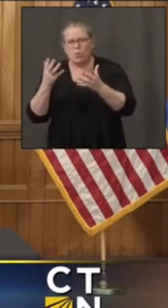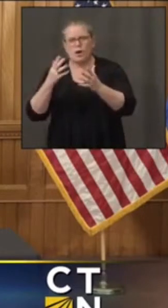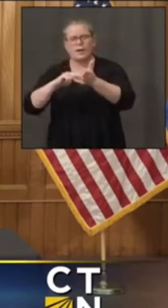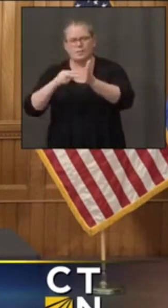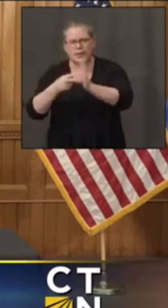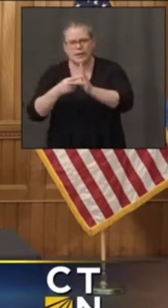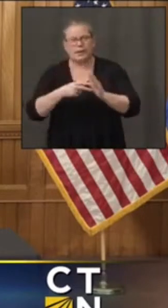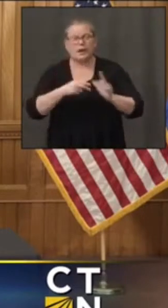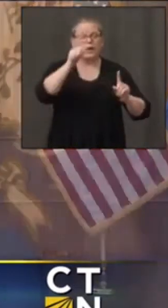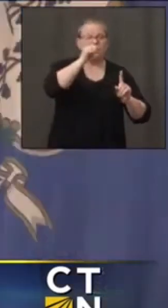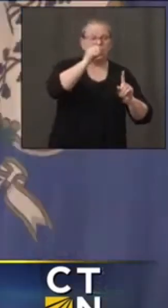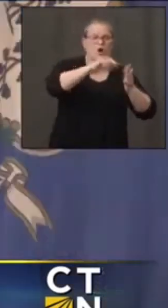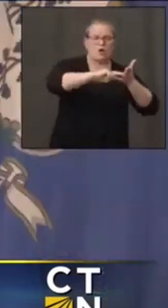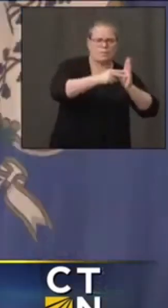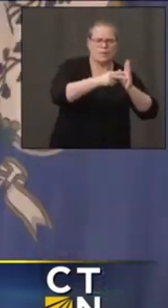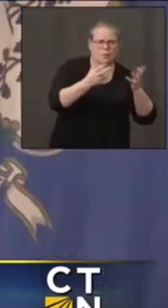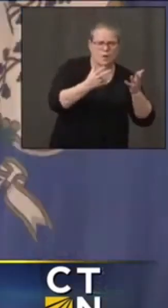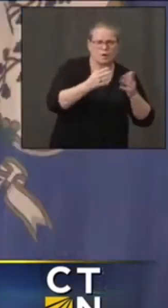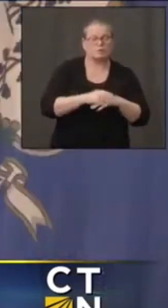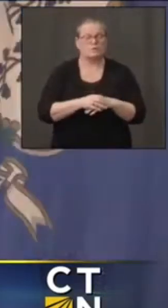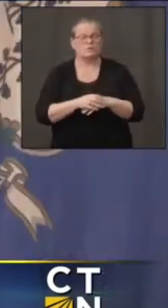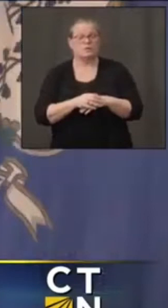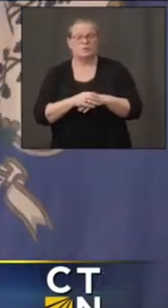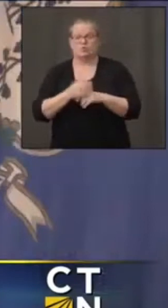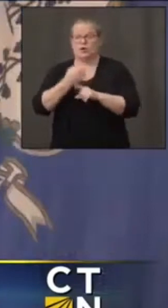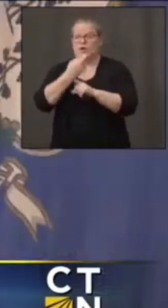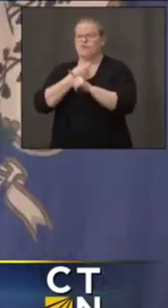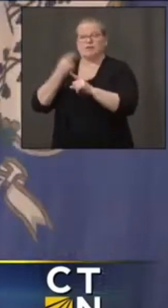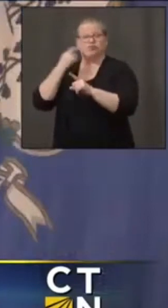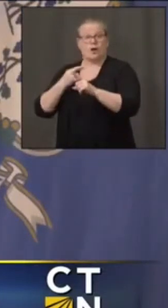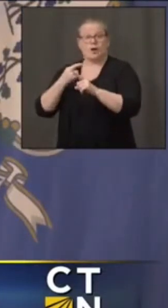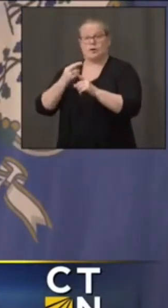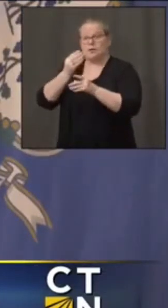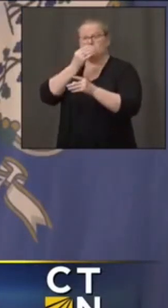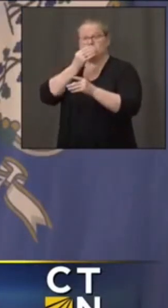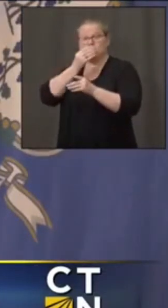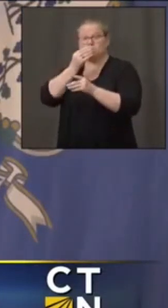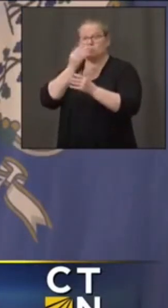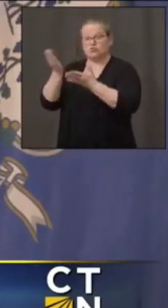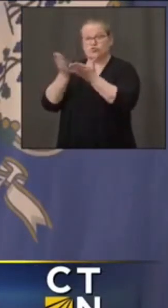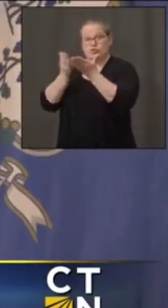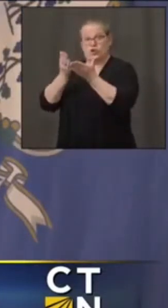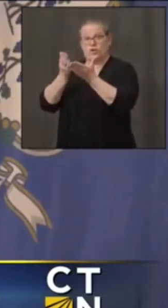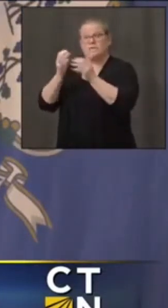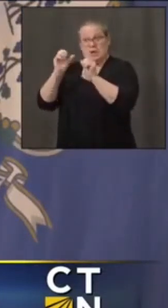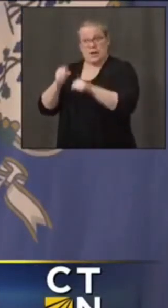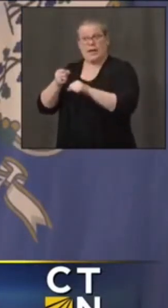One serves meals and you can have a drink. The other doesn't serve meals, and all you do is drink.